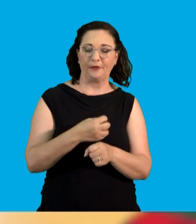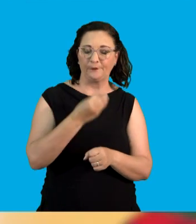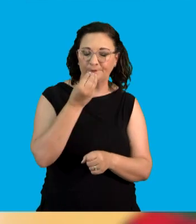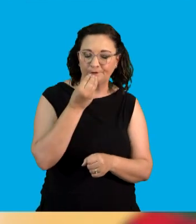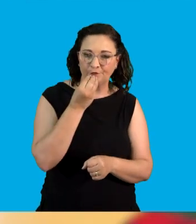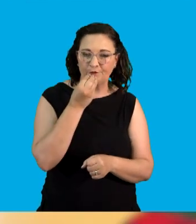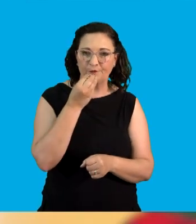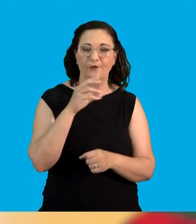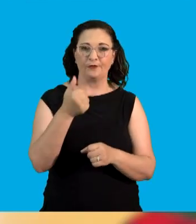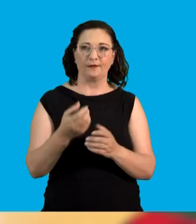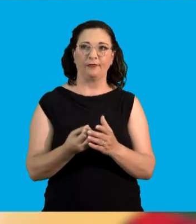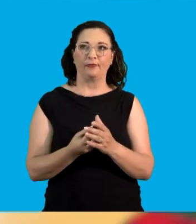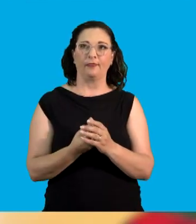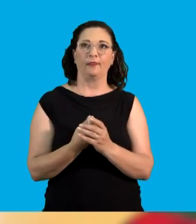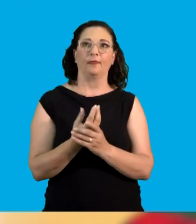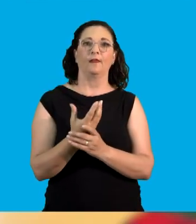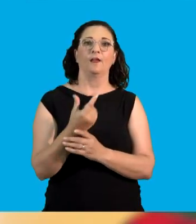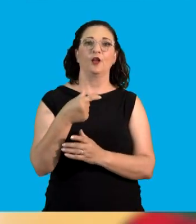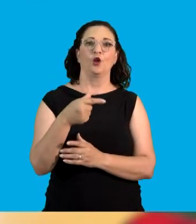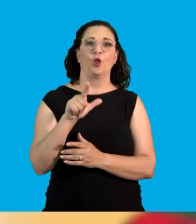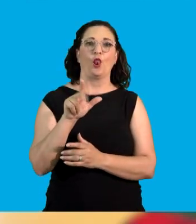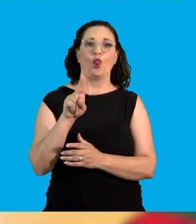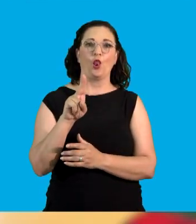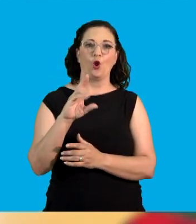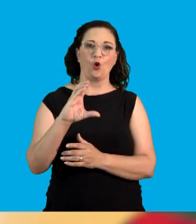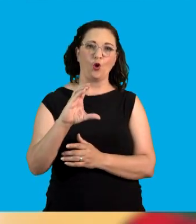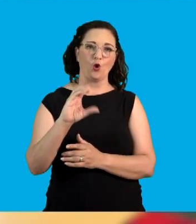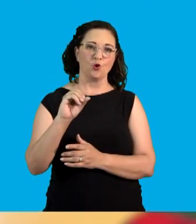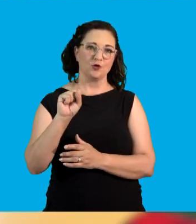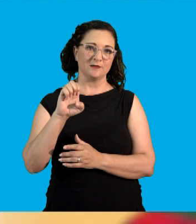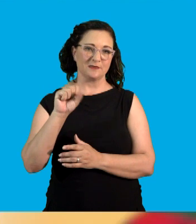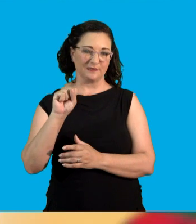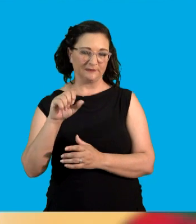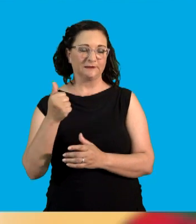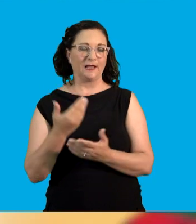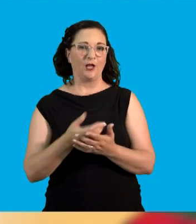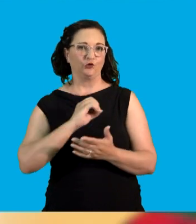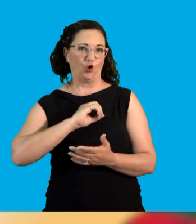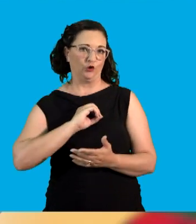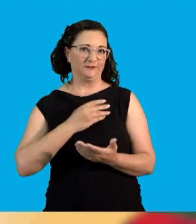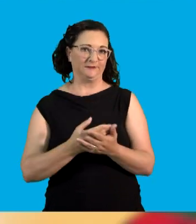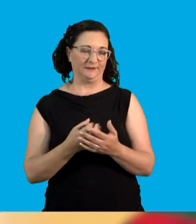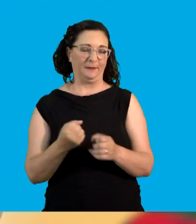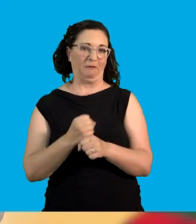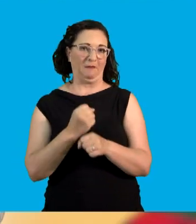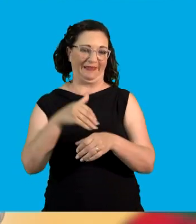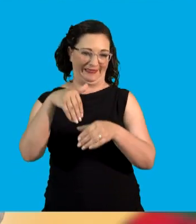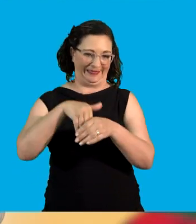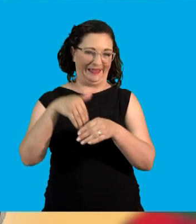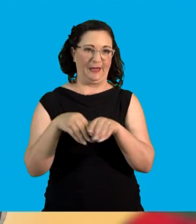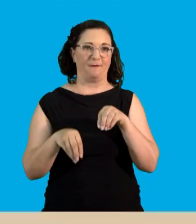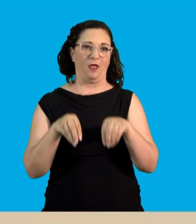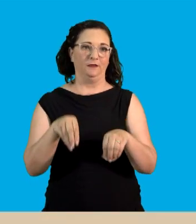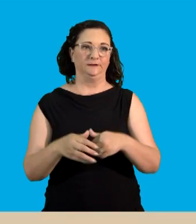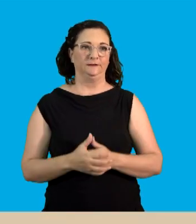food and to also produce glucose as well as oxygen. Right? Let us move on to question